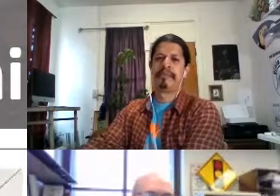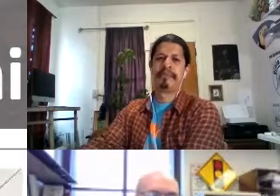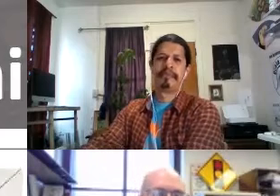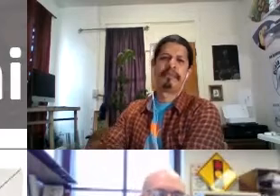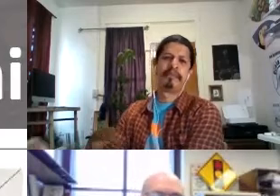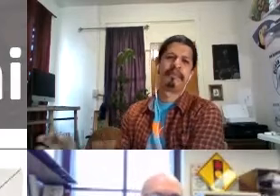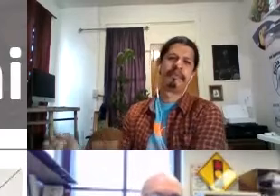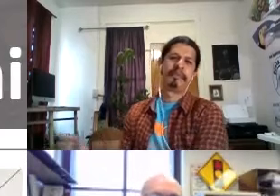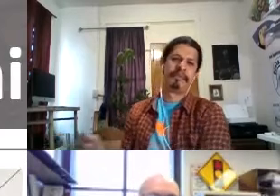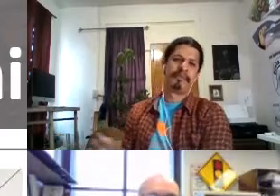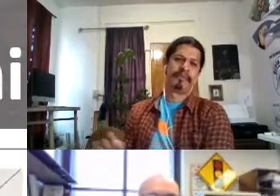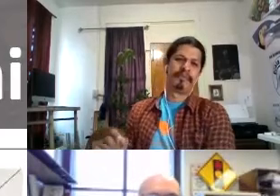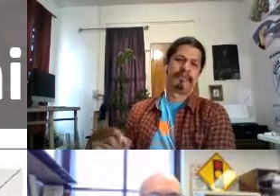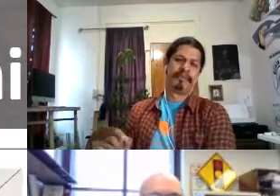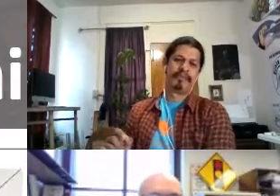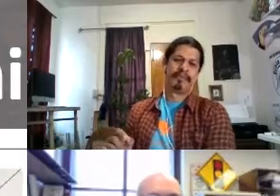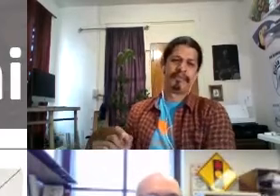Ricardo.